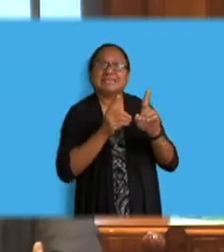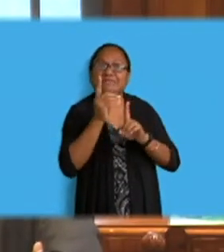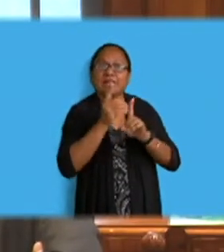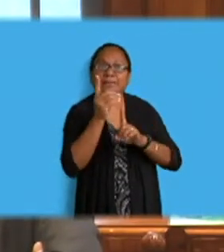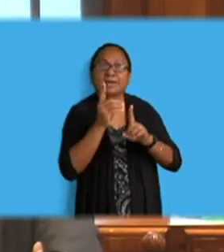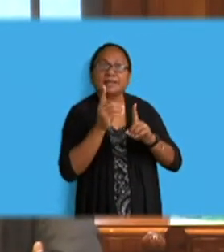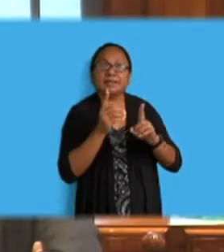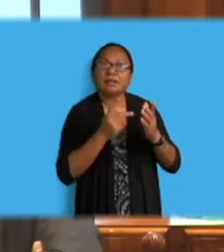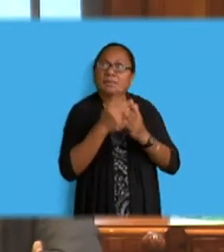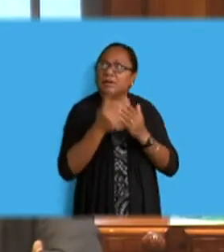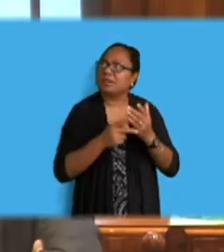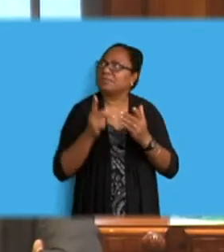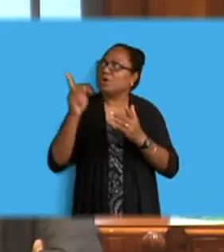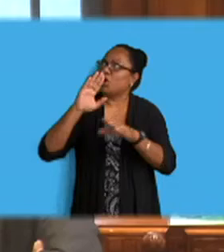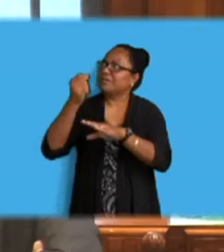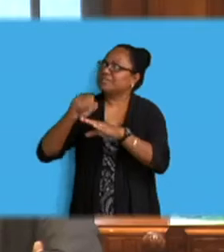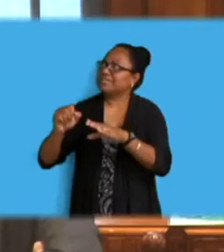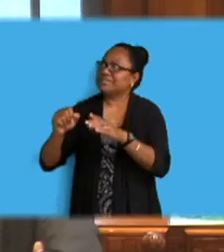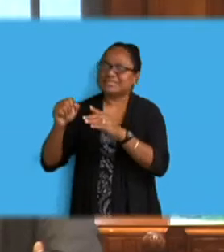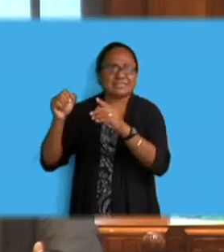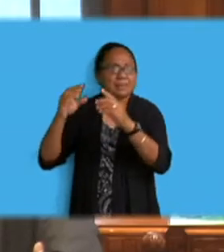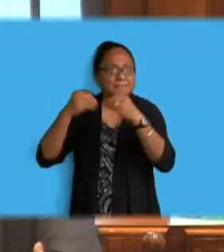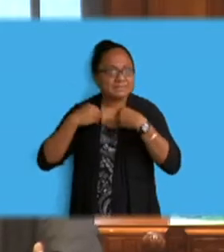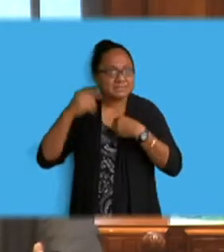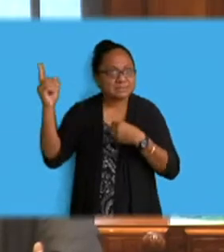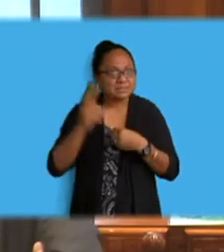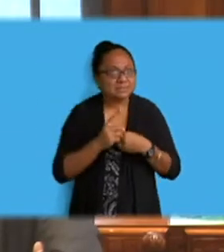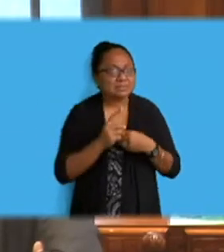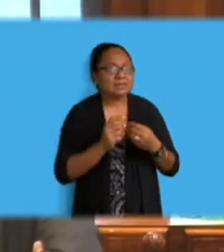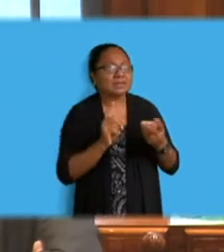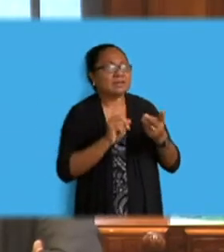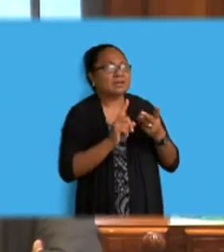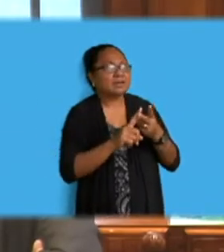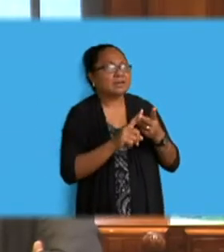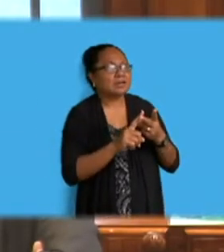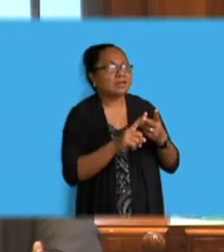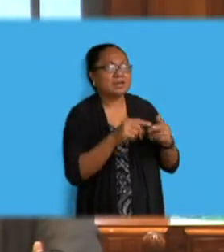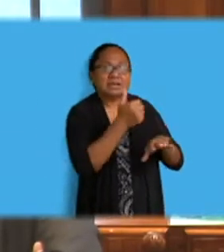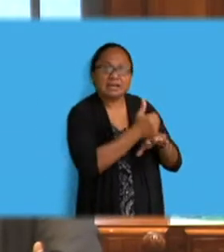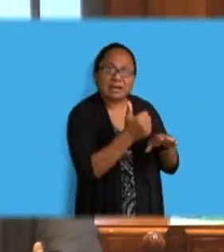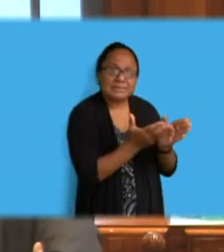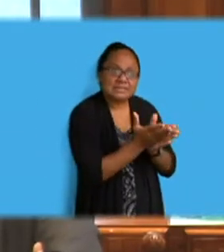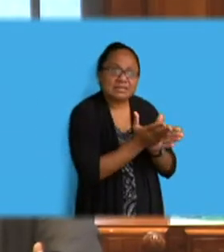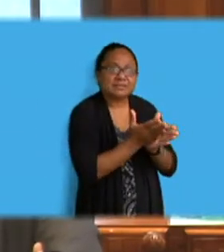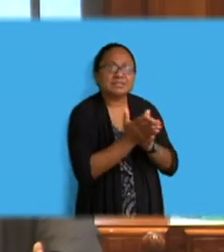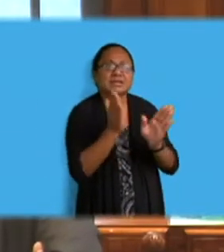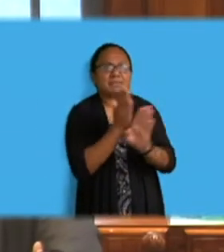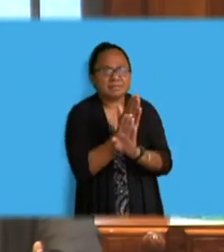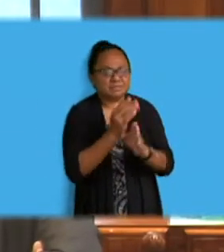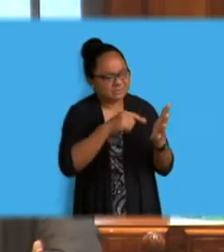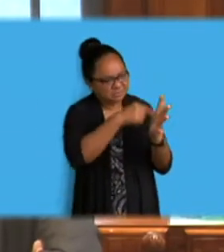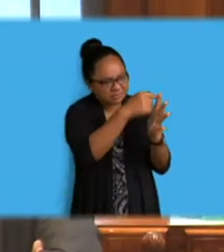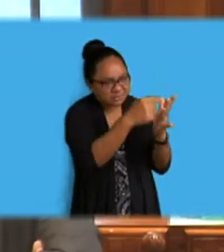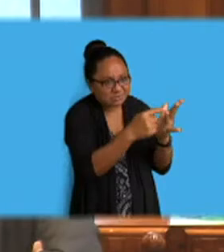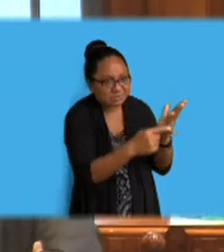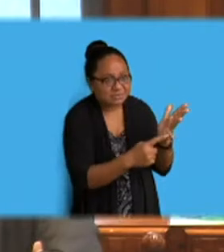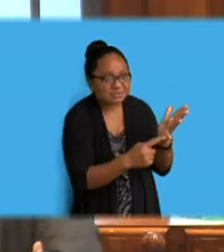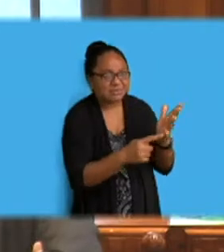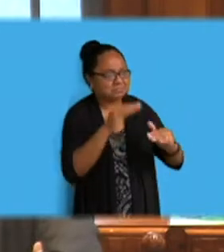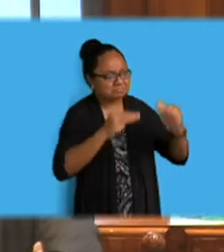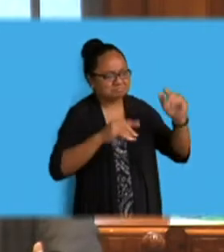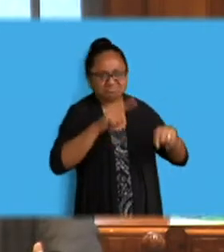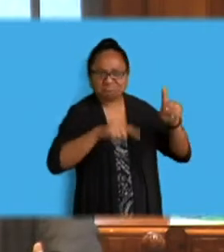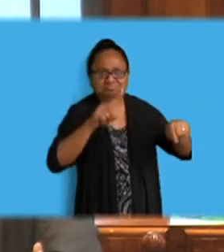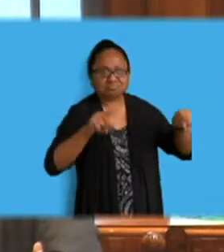overseas contractors, the rich contractors, the business locally, and the elite favored civil servants and private sector companies of government. It is